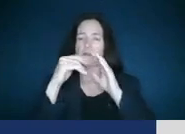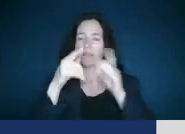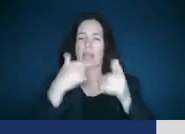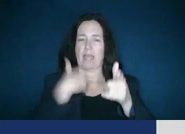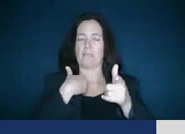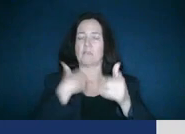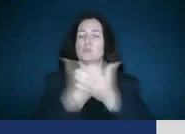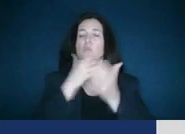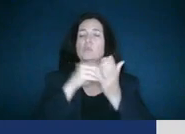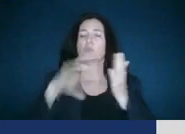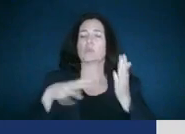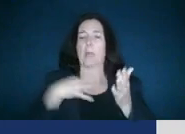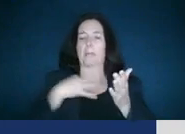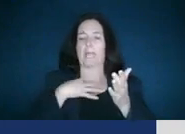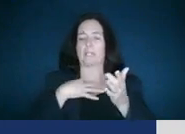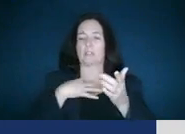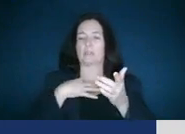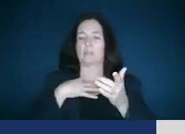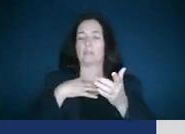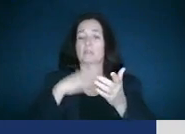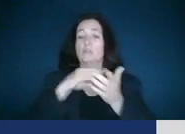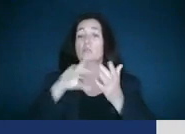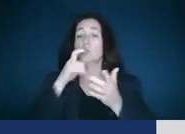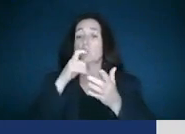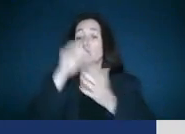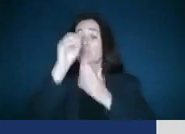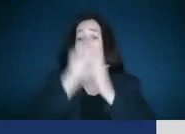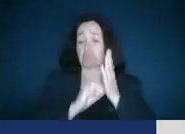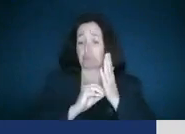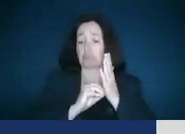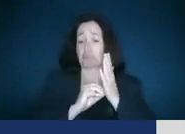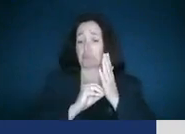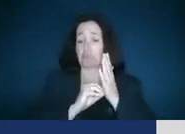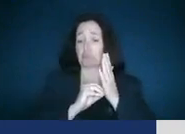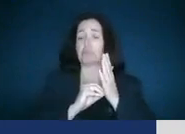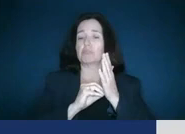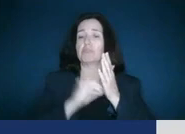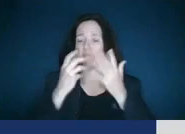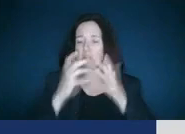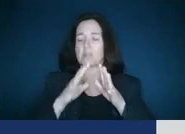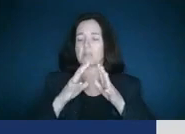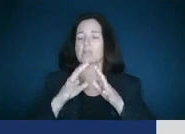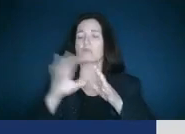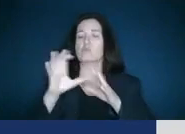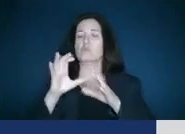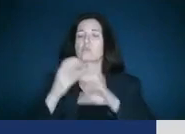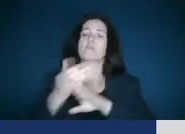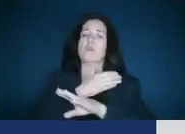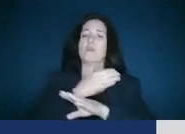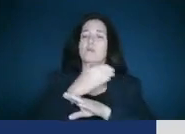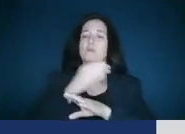application. Students will complete the new student application before the intake appointment. When filling out